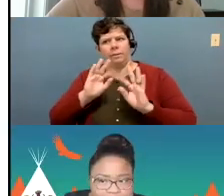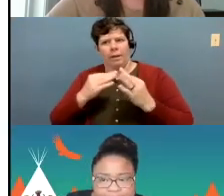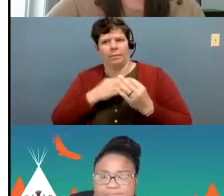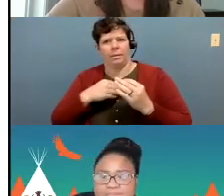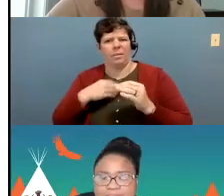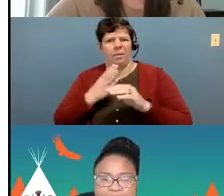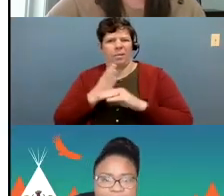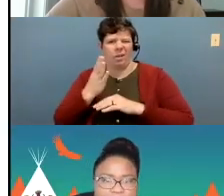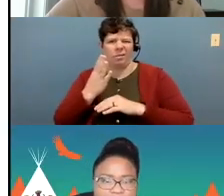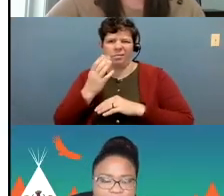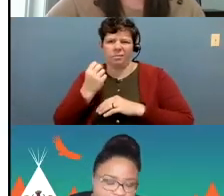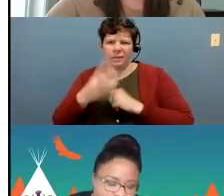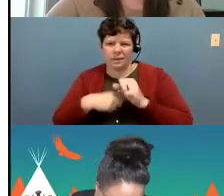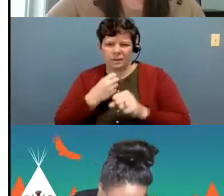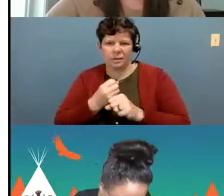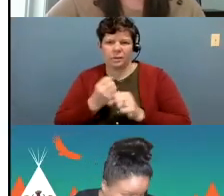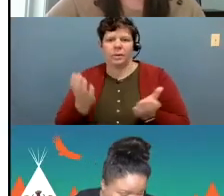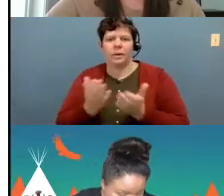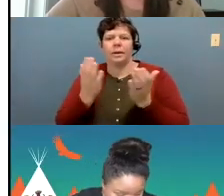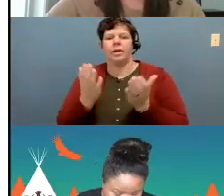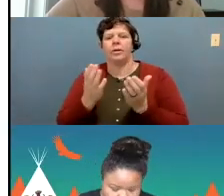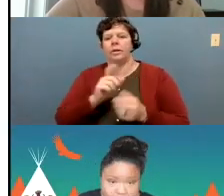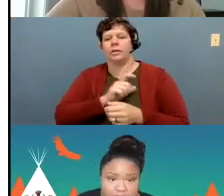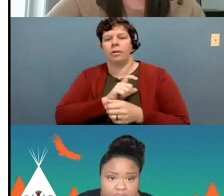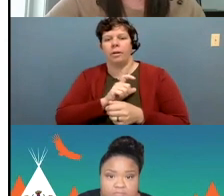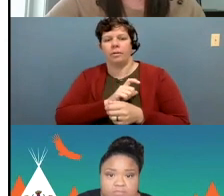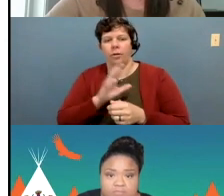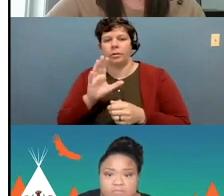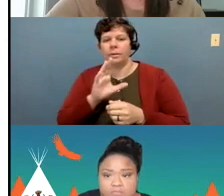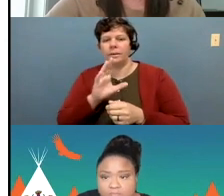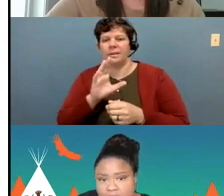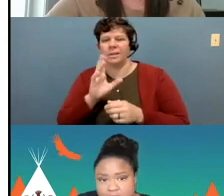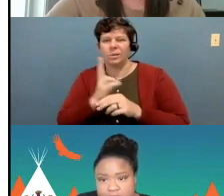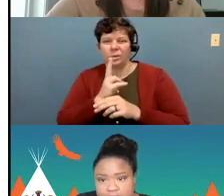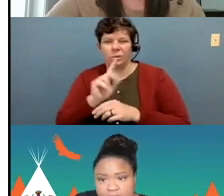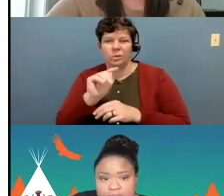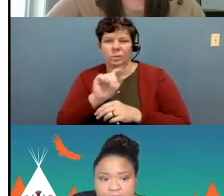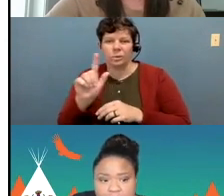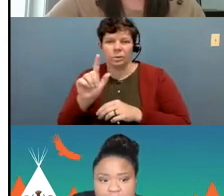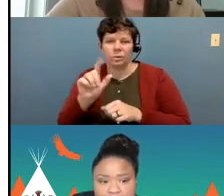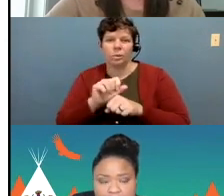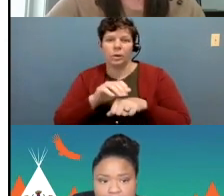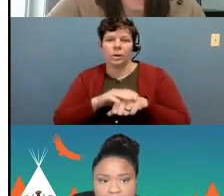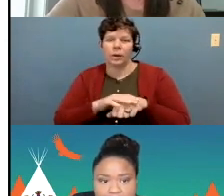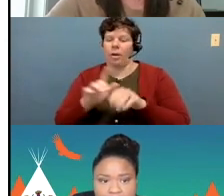law enforcement and families to utilize this tool as well when working their missing person cases.